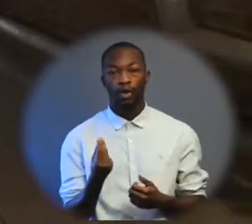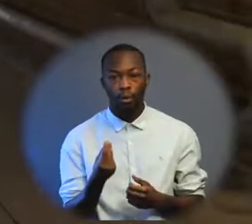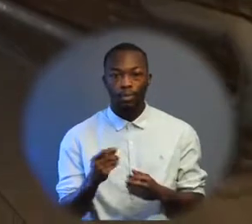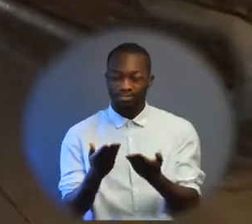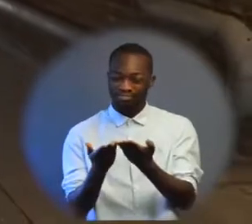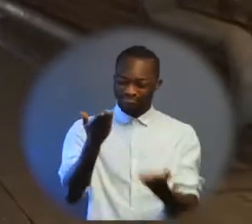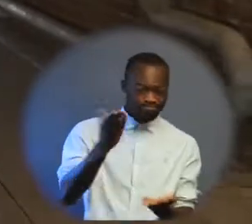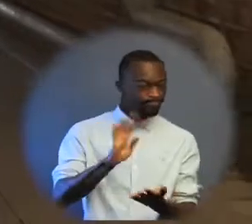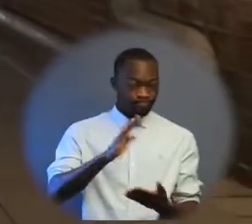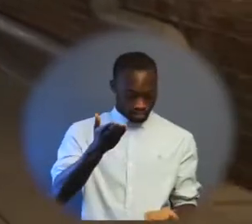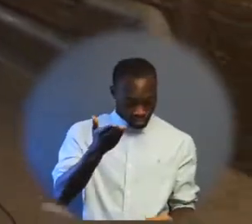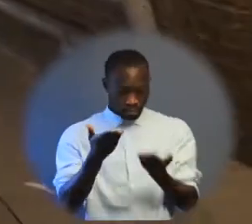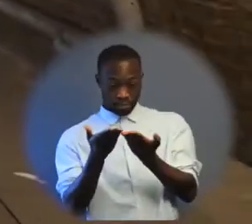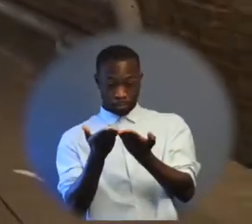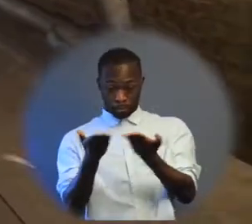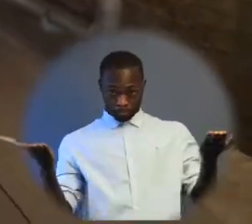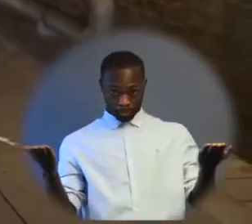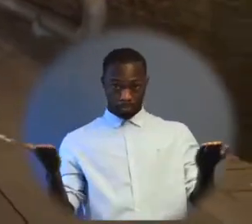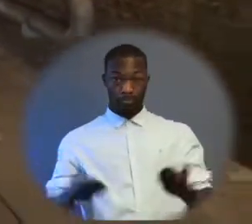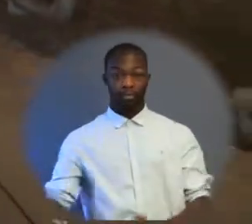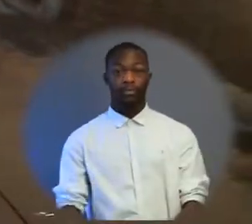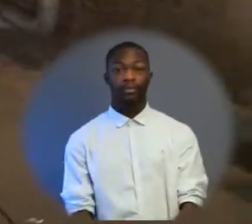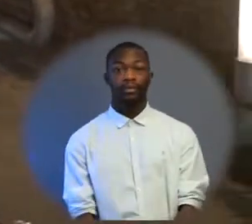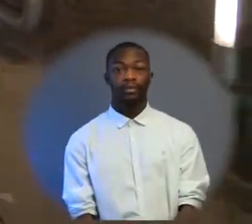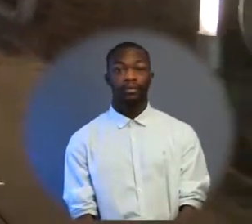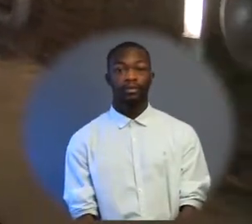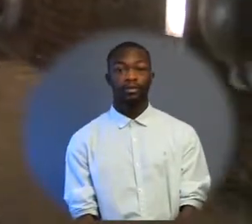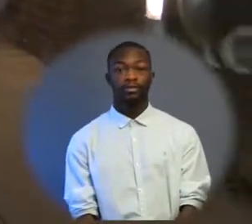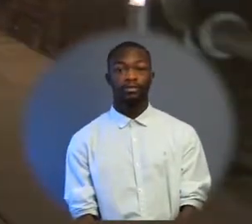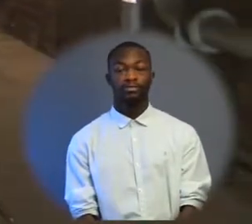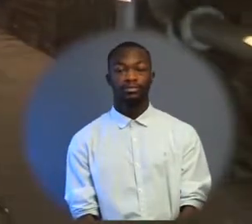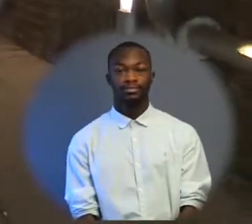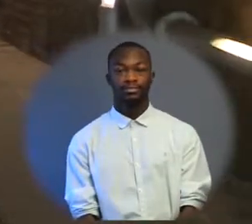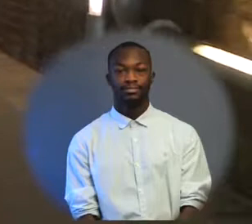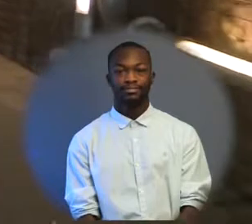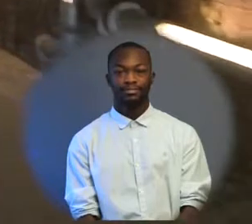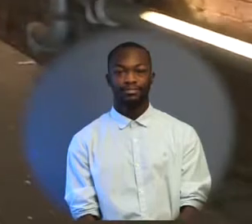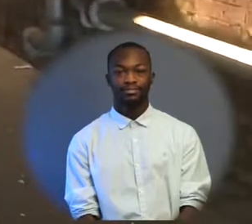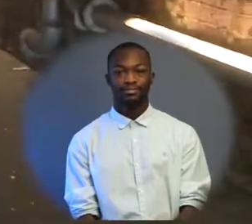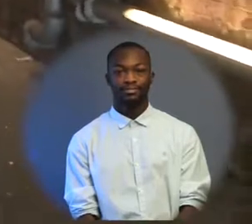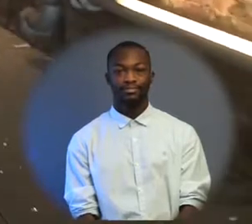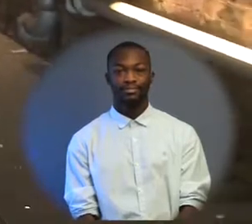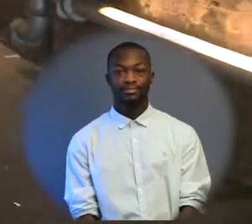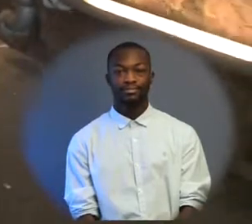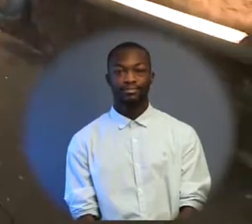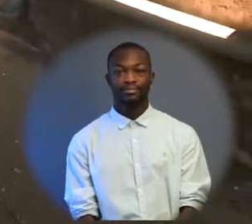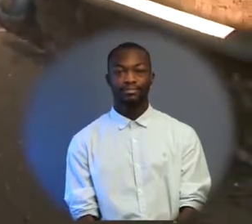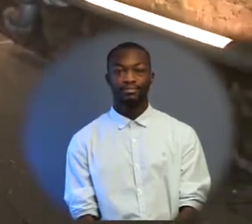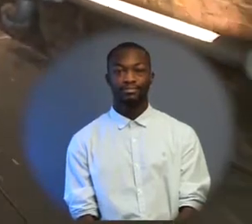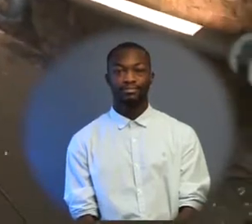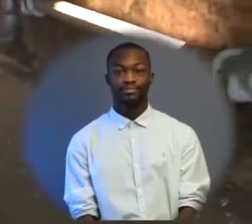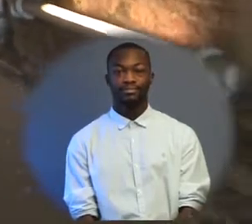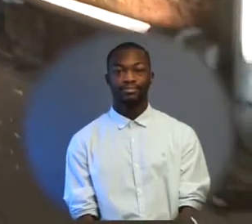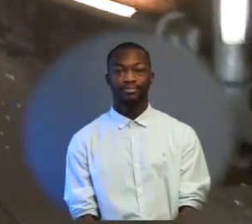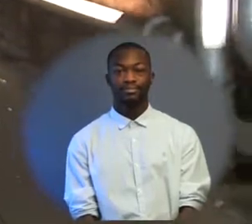in science and STEM careers improves. It's vital for our future economy, and it's vital for humanity that where this imbalance exists, we bring